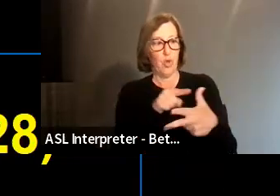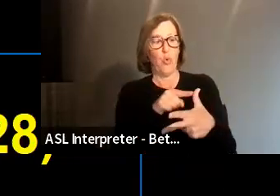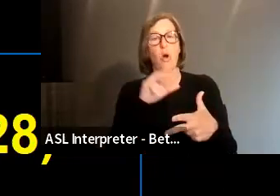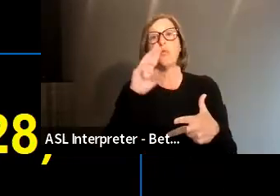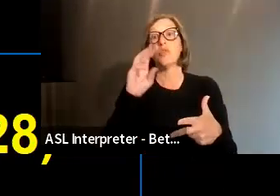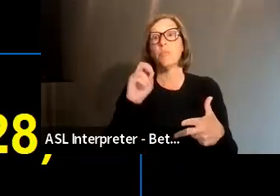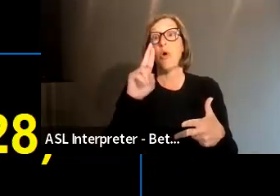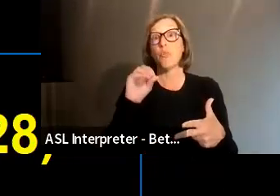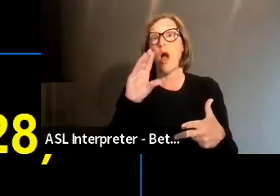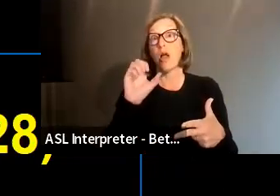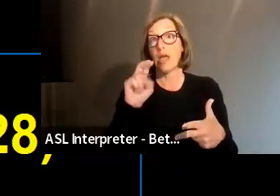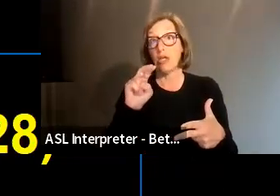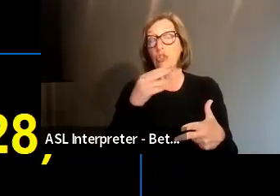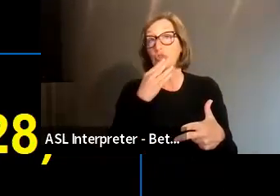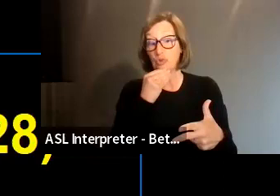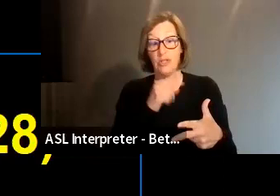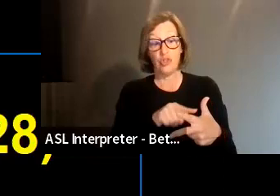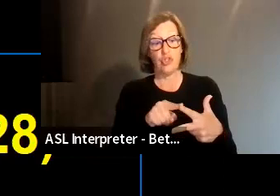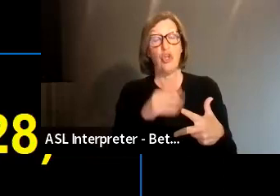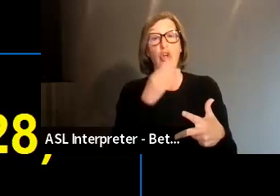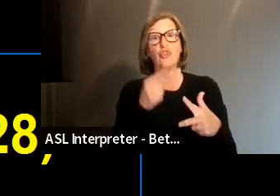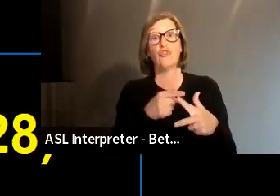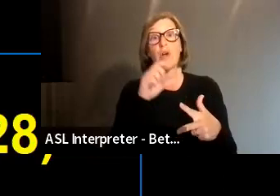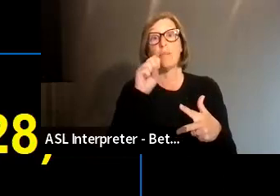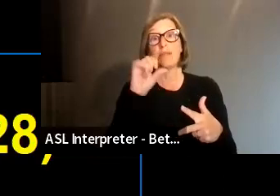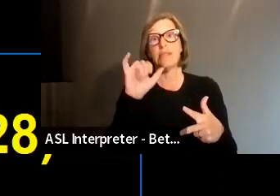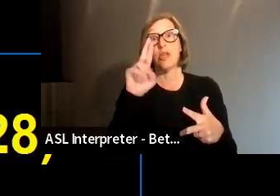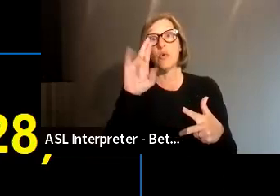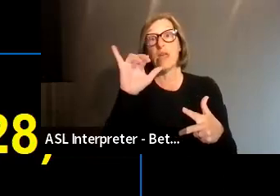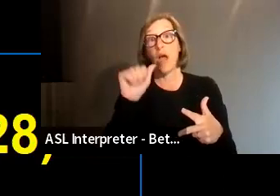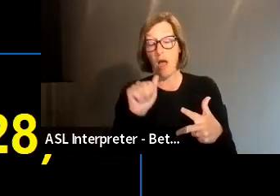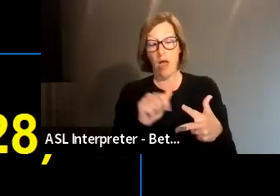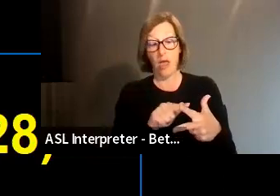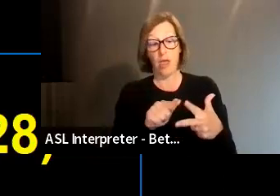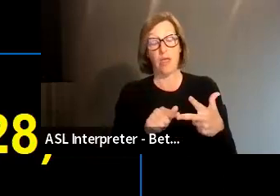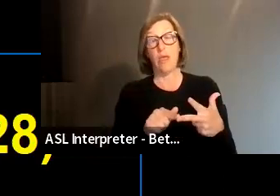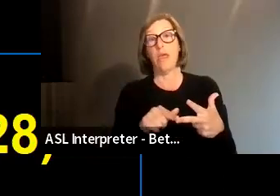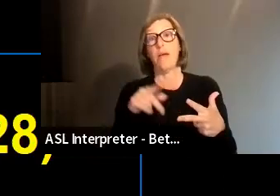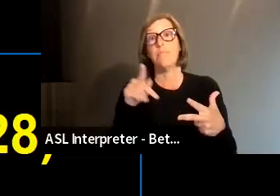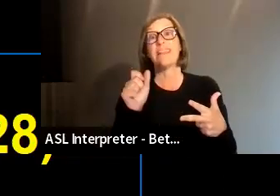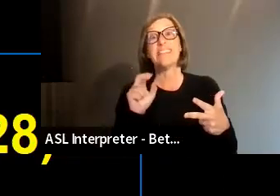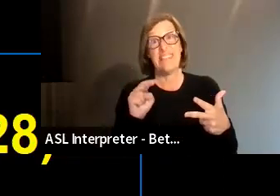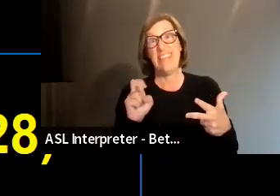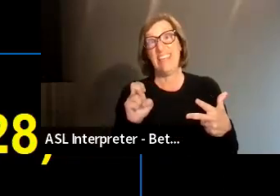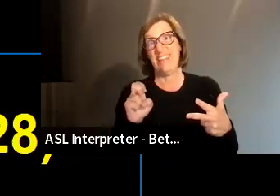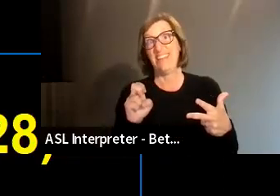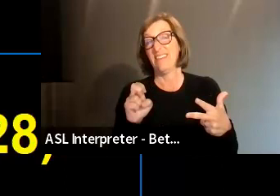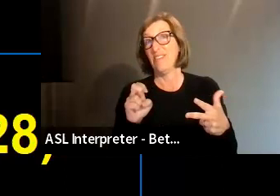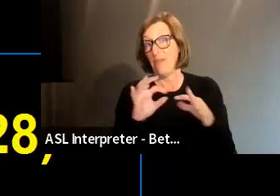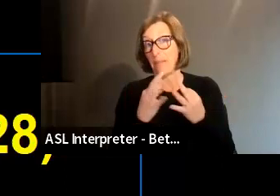Jewish families. Another one is Jews from Syria, and a Palestinian family. So in